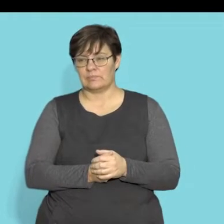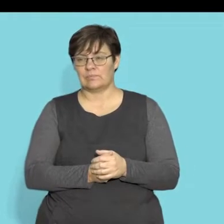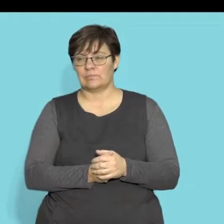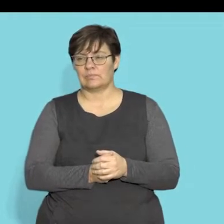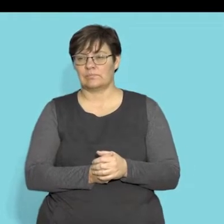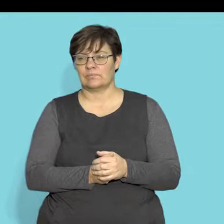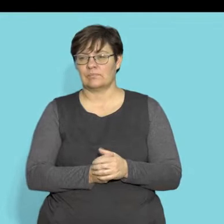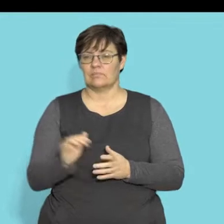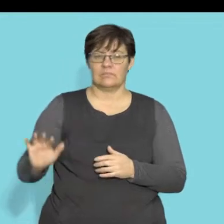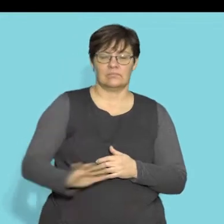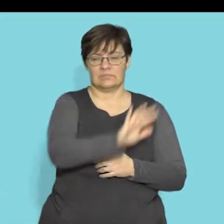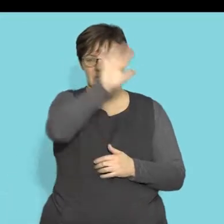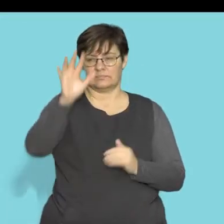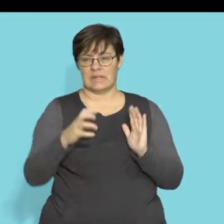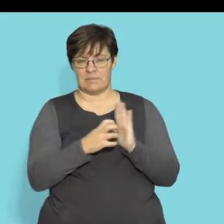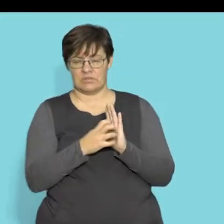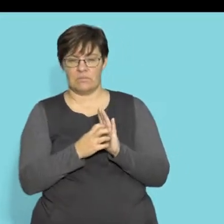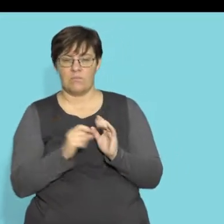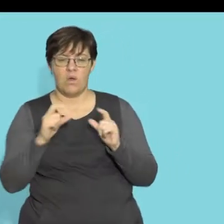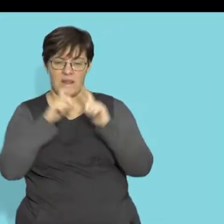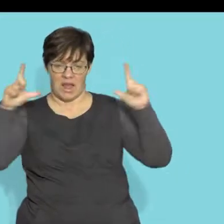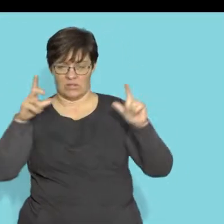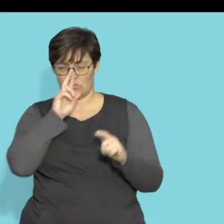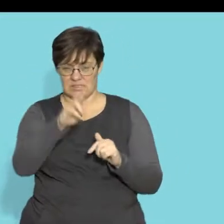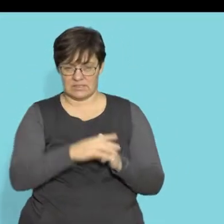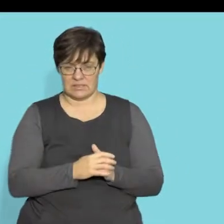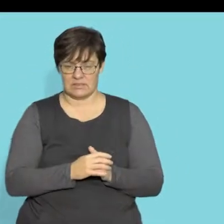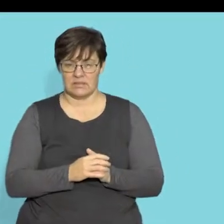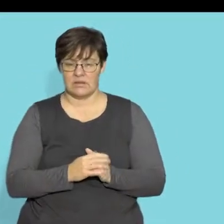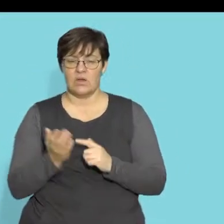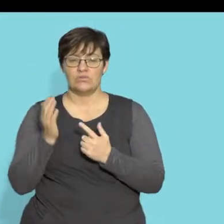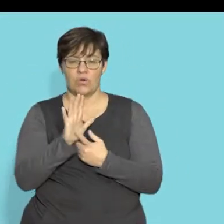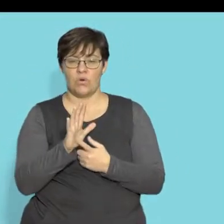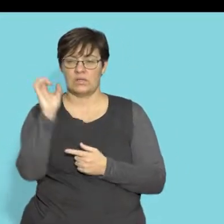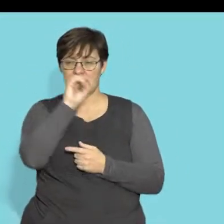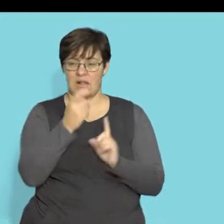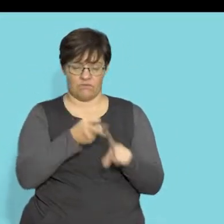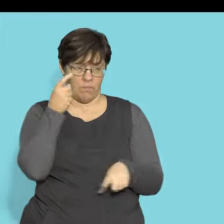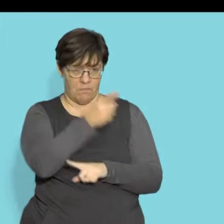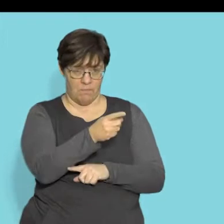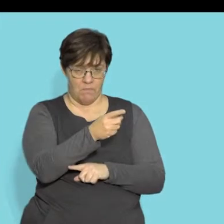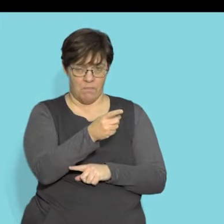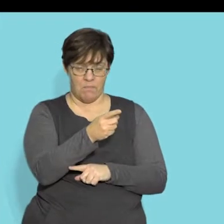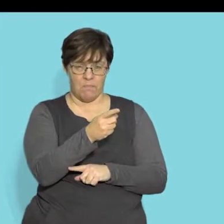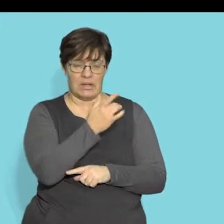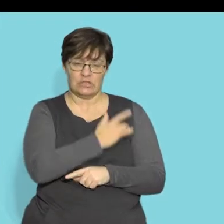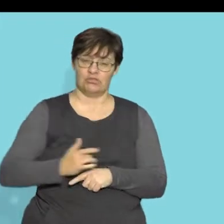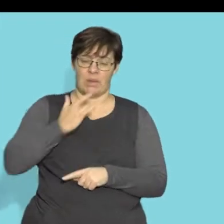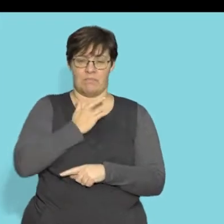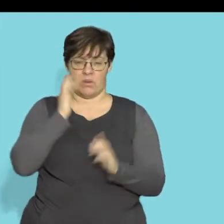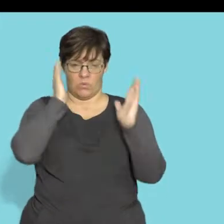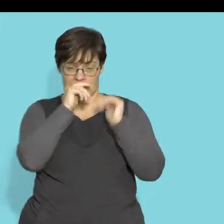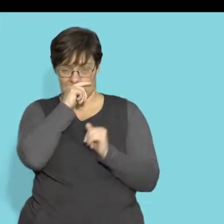question. So here's the image, and I've enlarged that for you. So it shows you that a cell has been taken from a champion